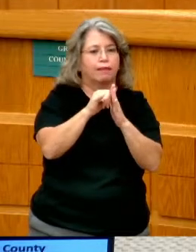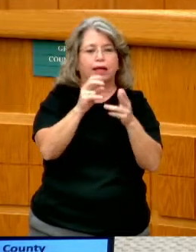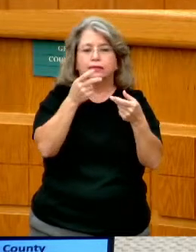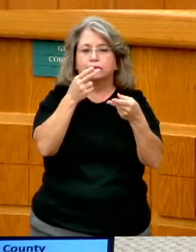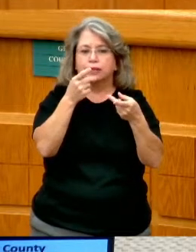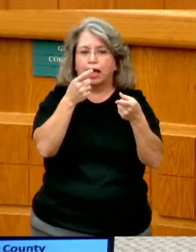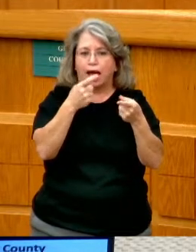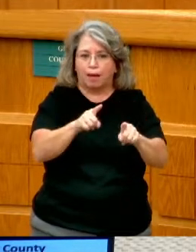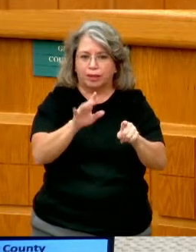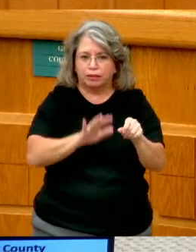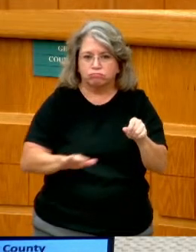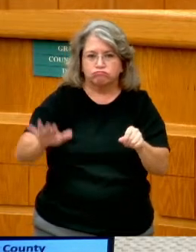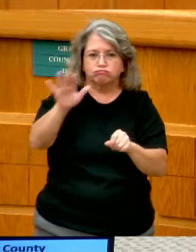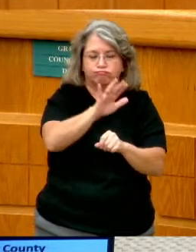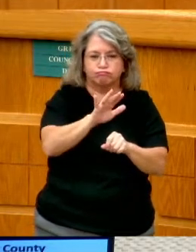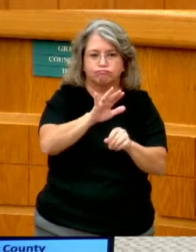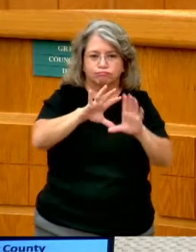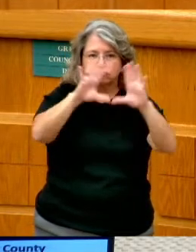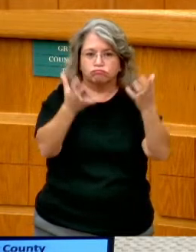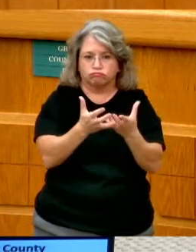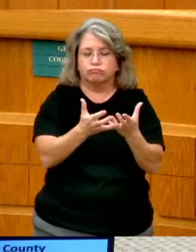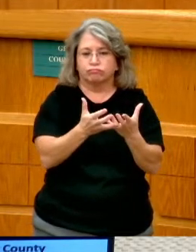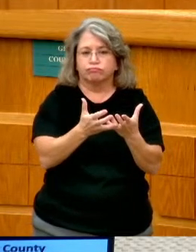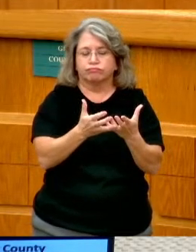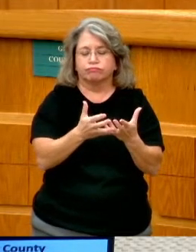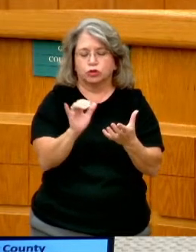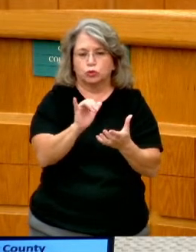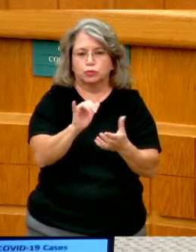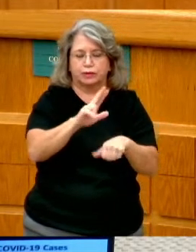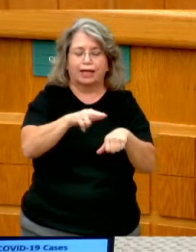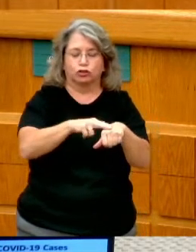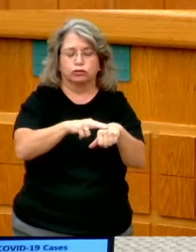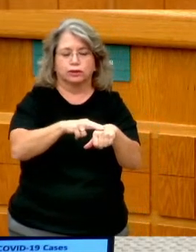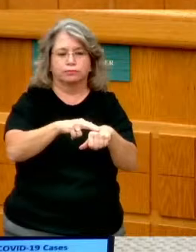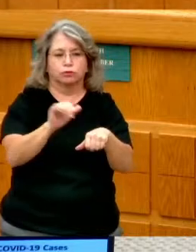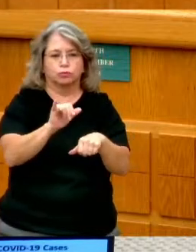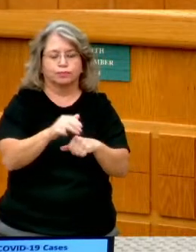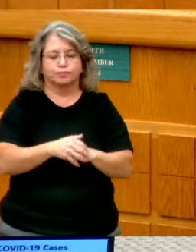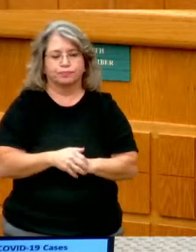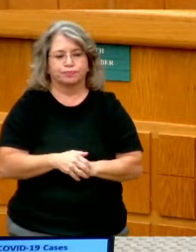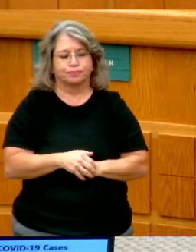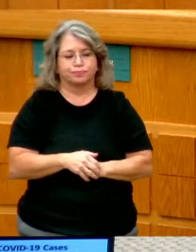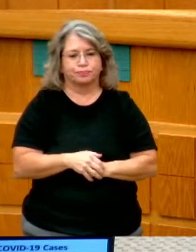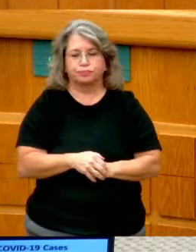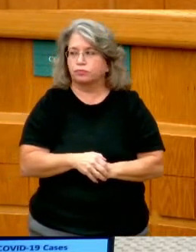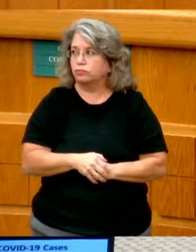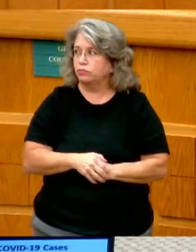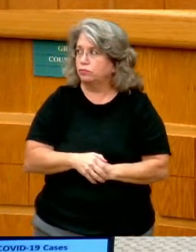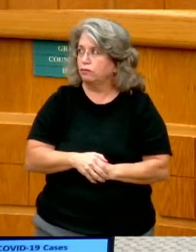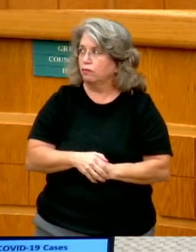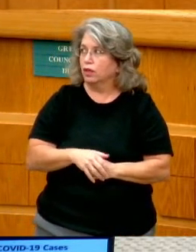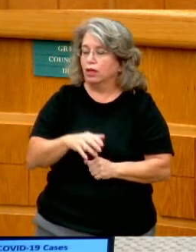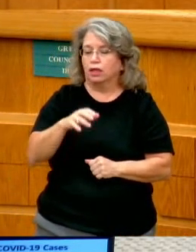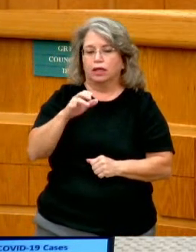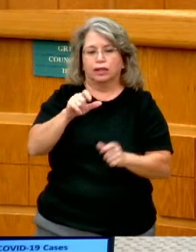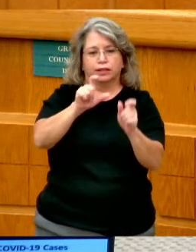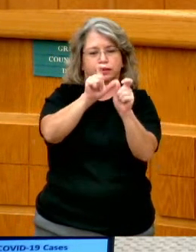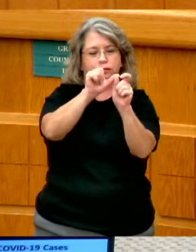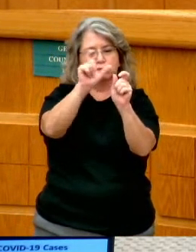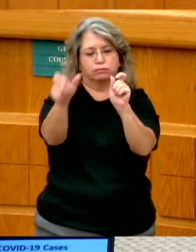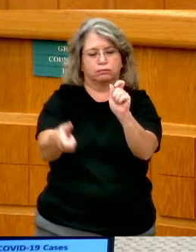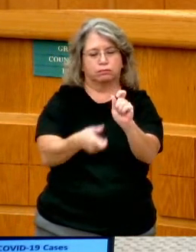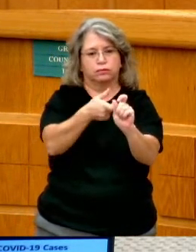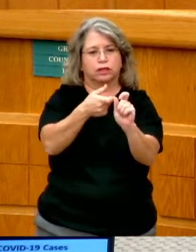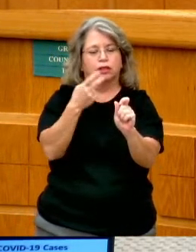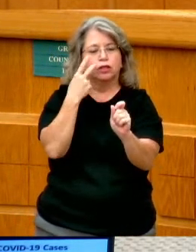20% decline. So that's good news for all of us. Next slide, please. This is the pie diagram where you see